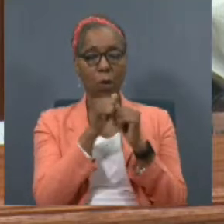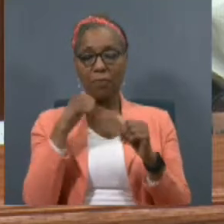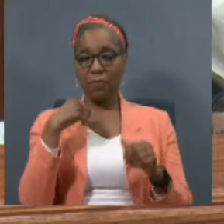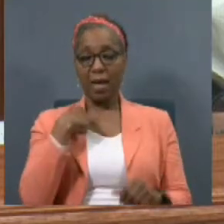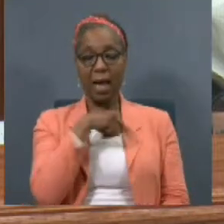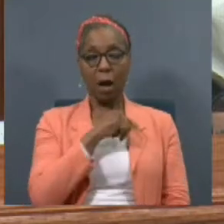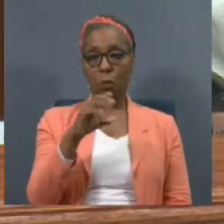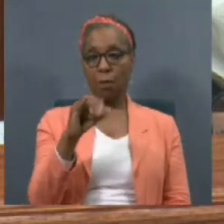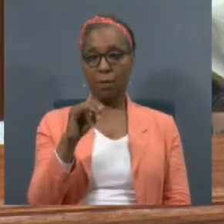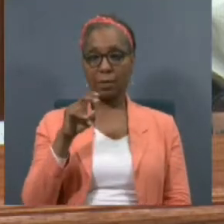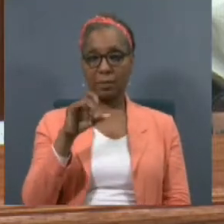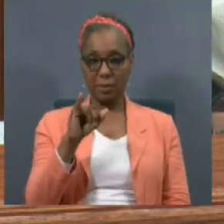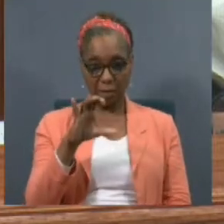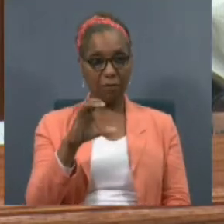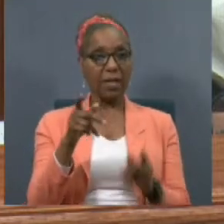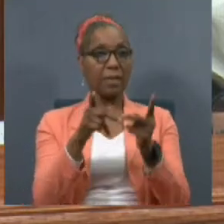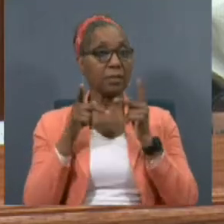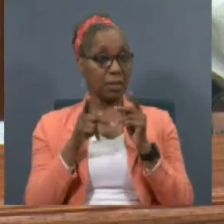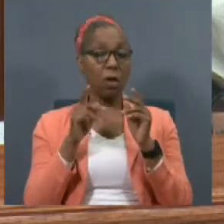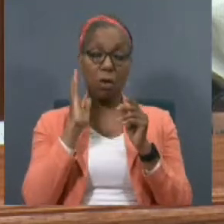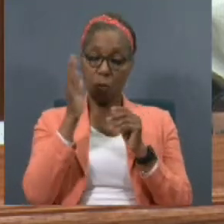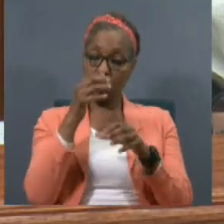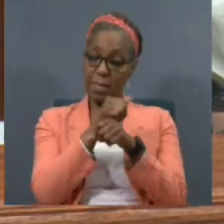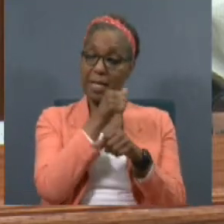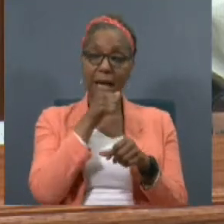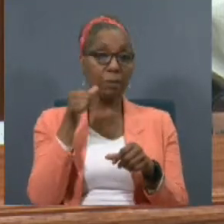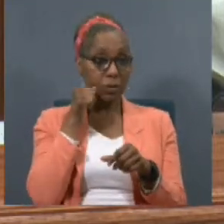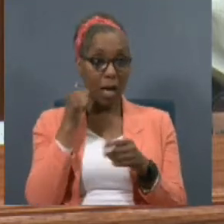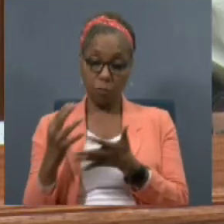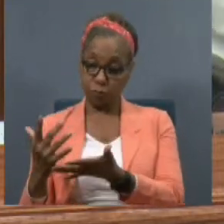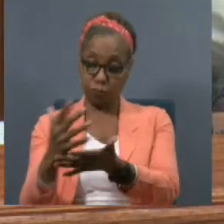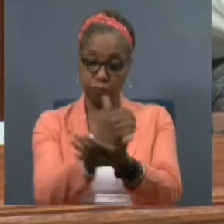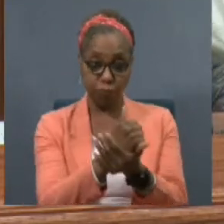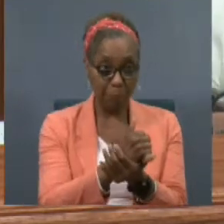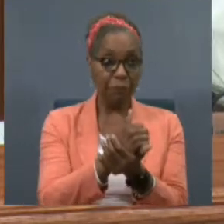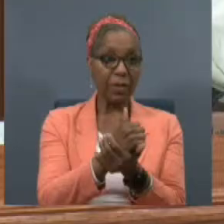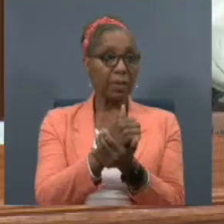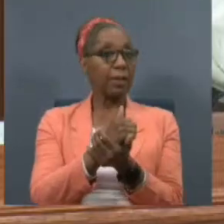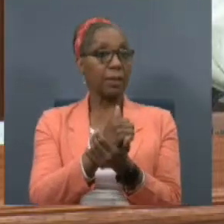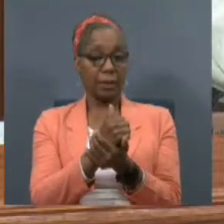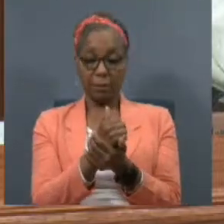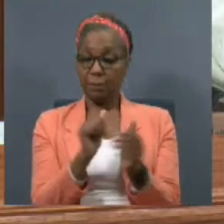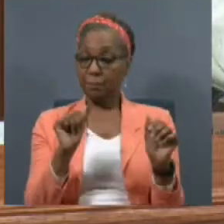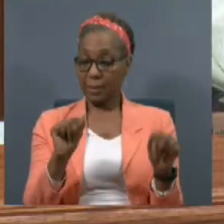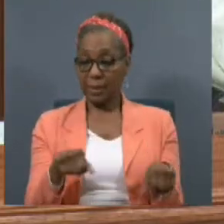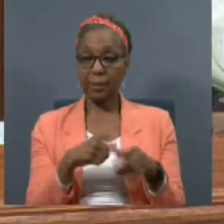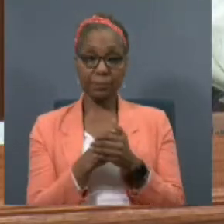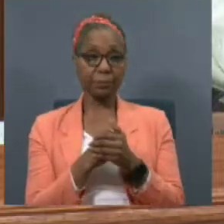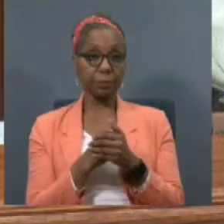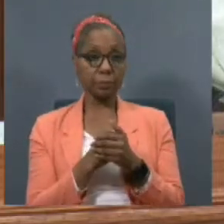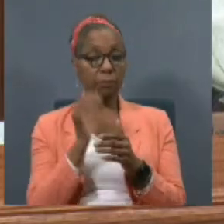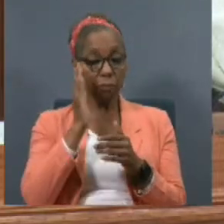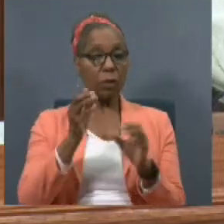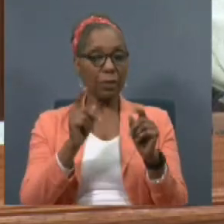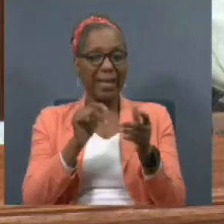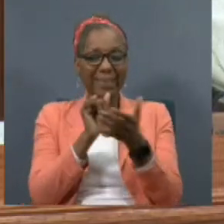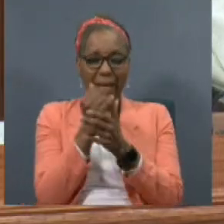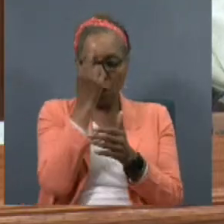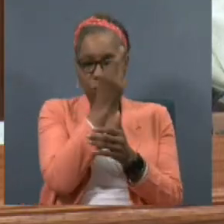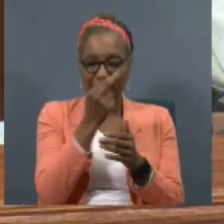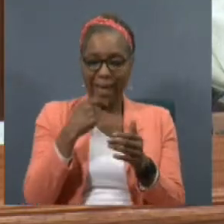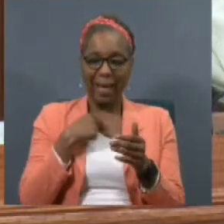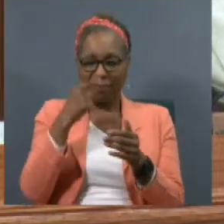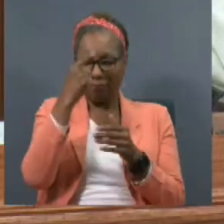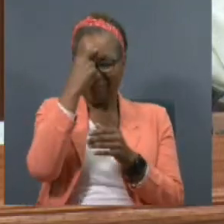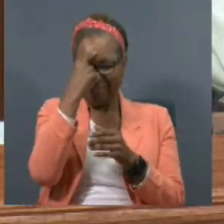he'll get the Amazon, he'll get them all, everyone he can get. So that's why I just think